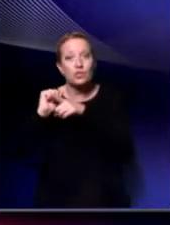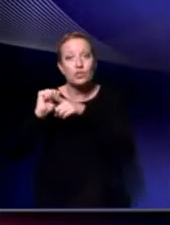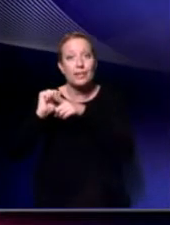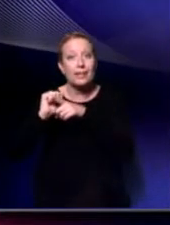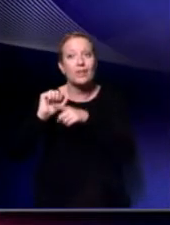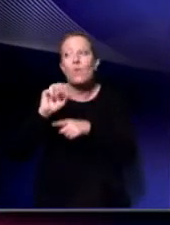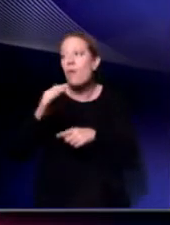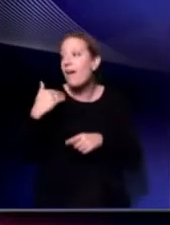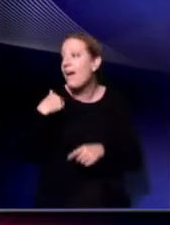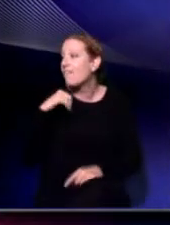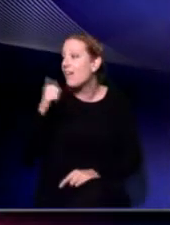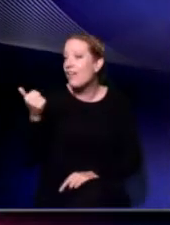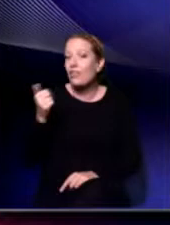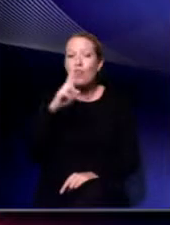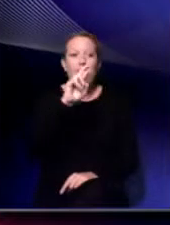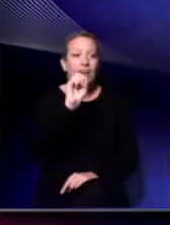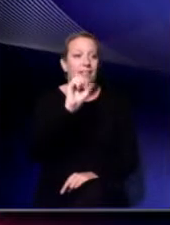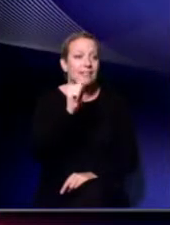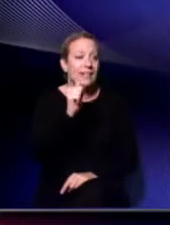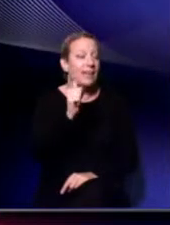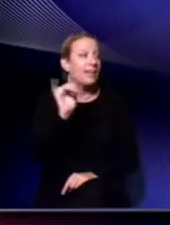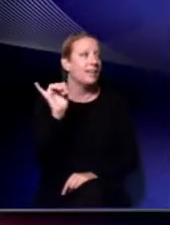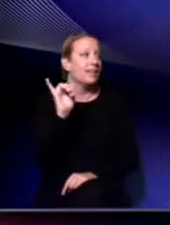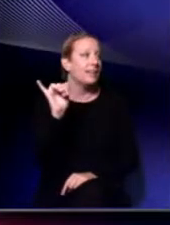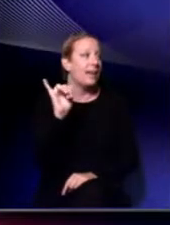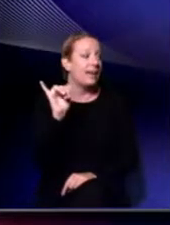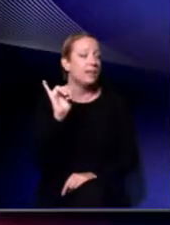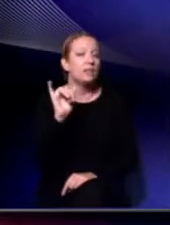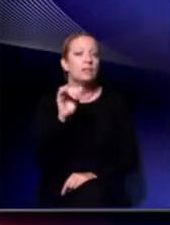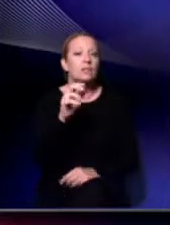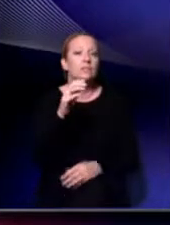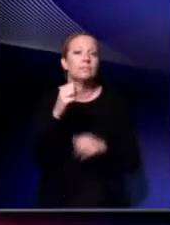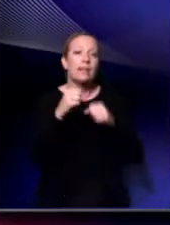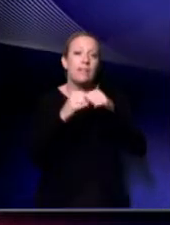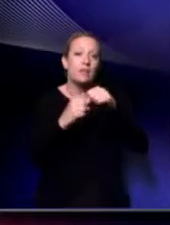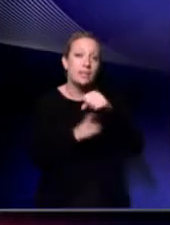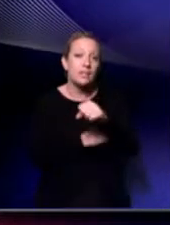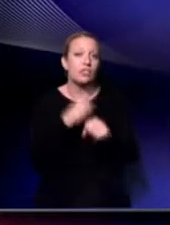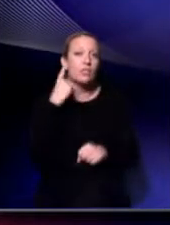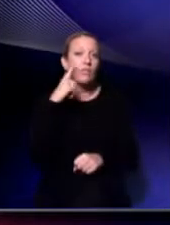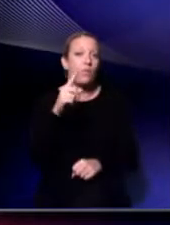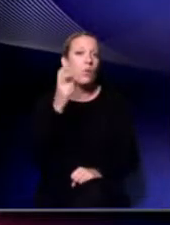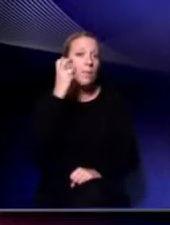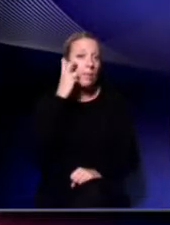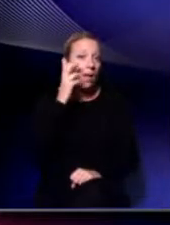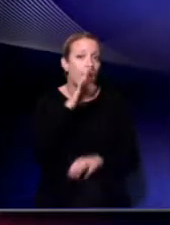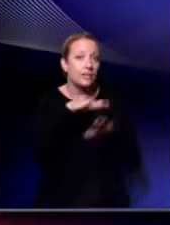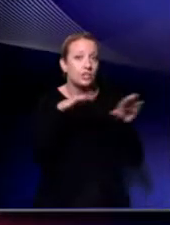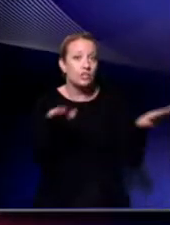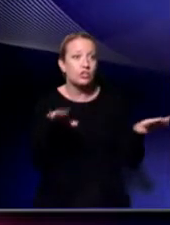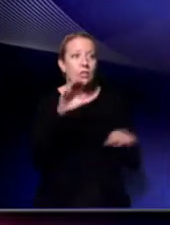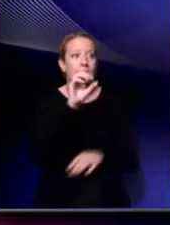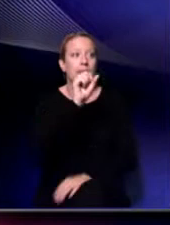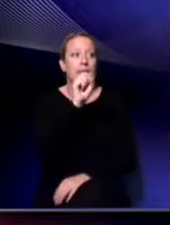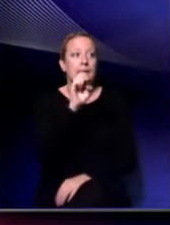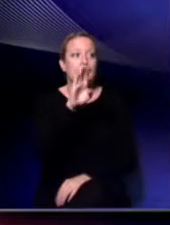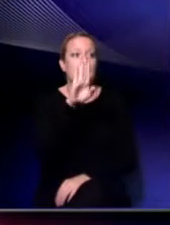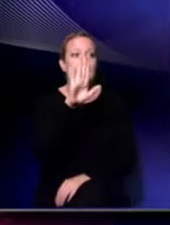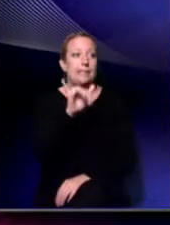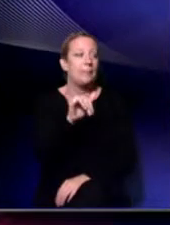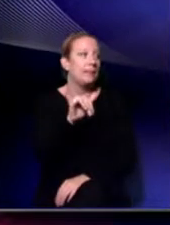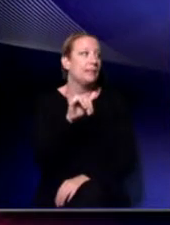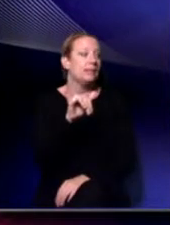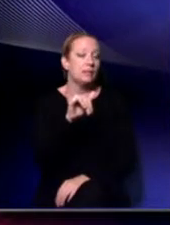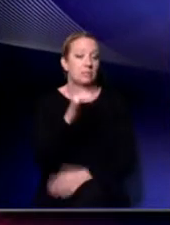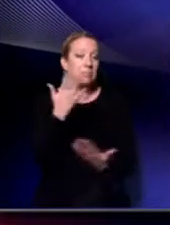providers under RSA like Savvy or Foundation for Blind Children as well. So I was thinking maybe we could reach out to